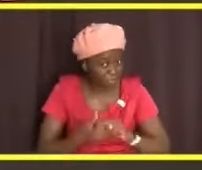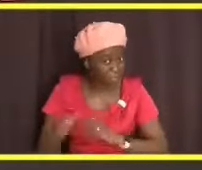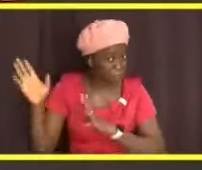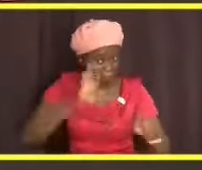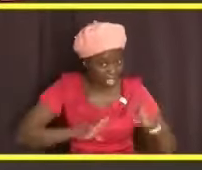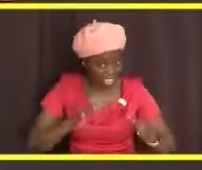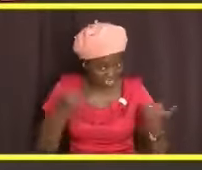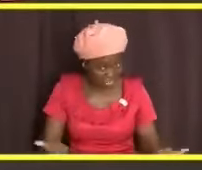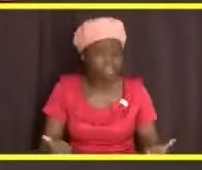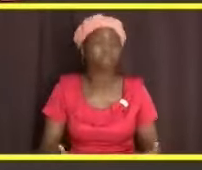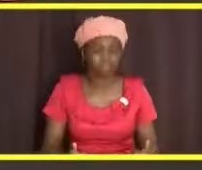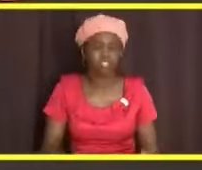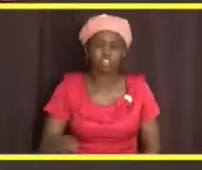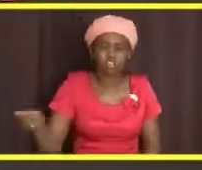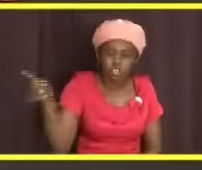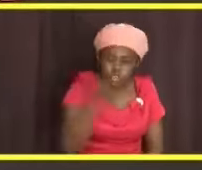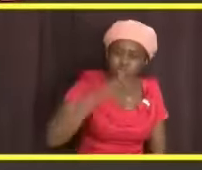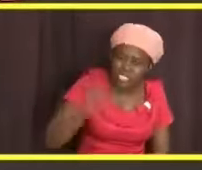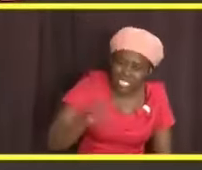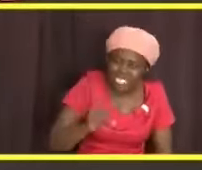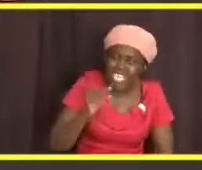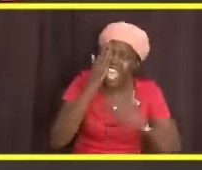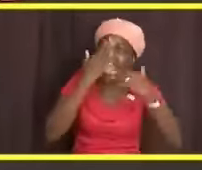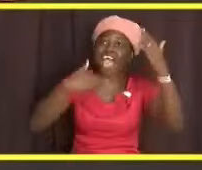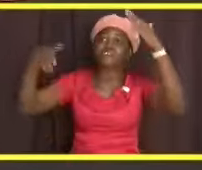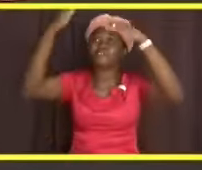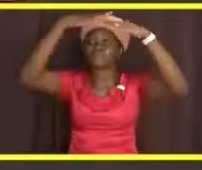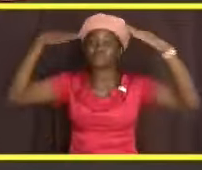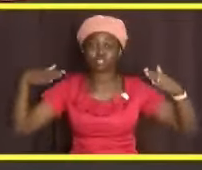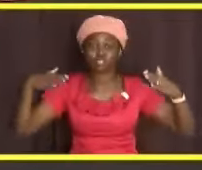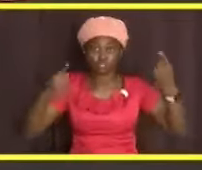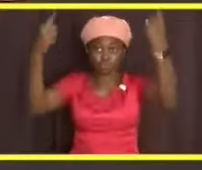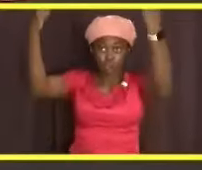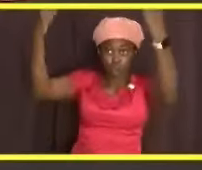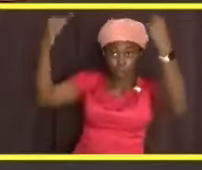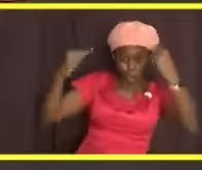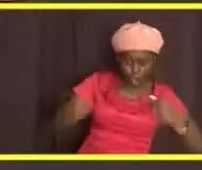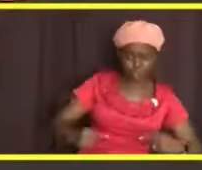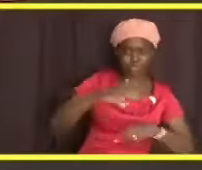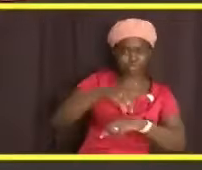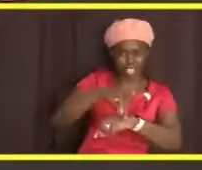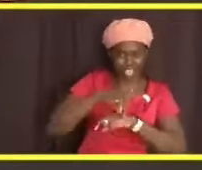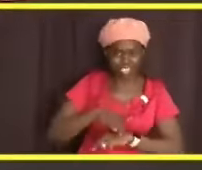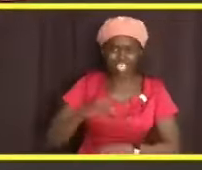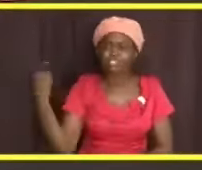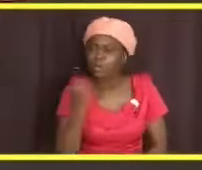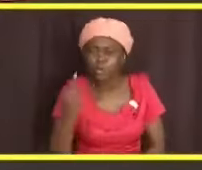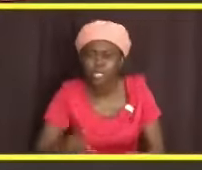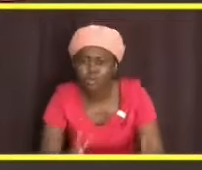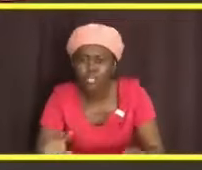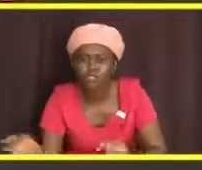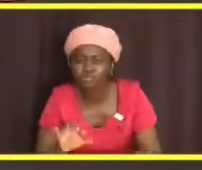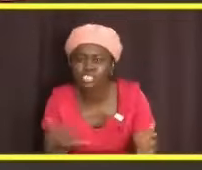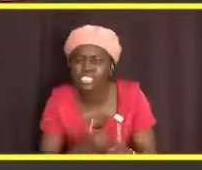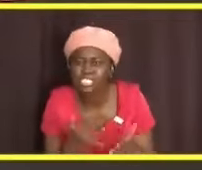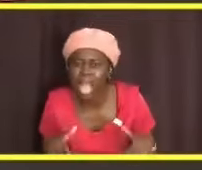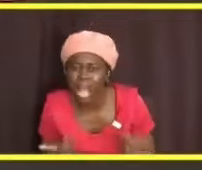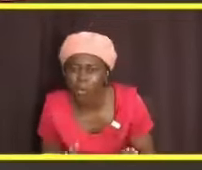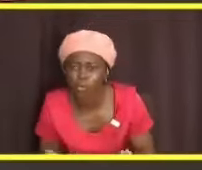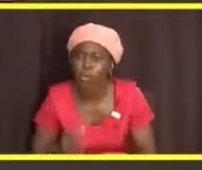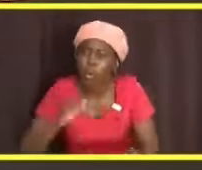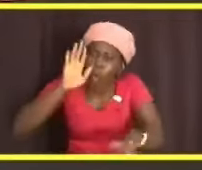you need heaven to come to earth. And the only way to do it, call on the